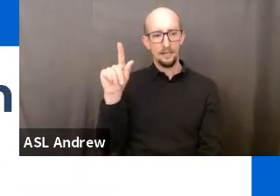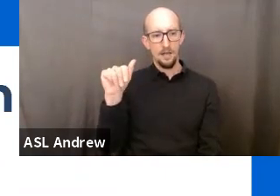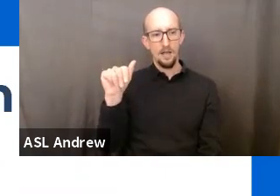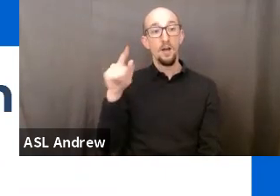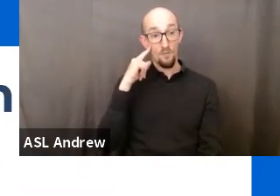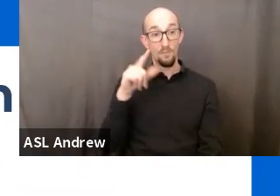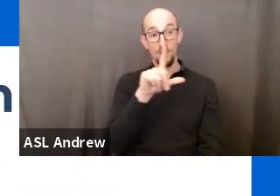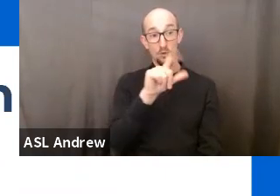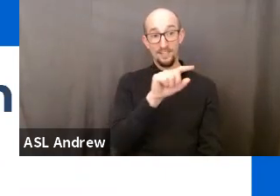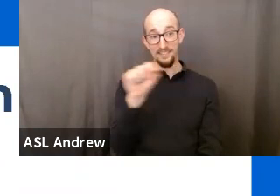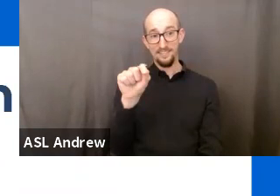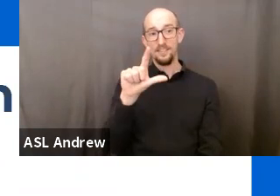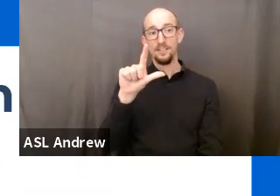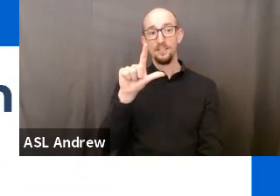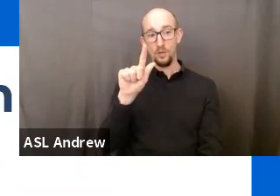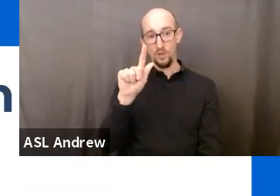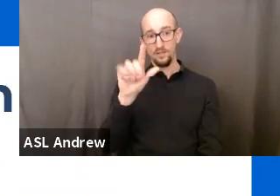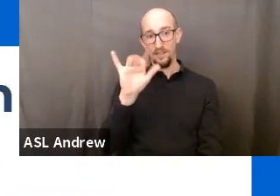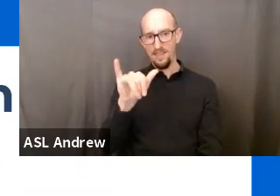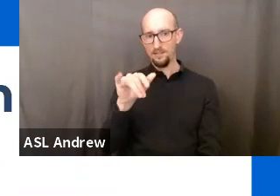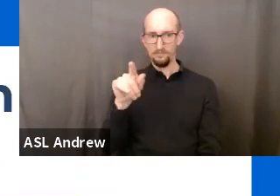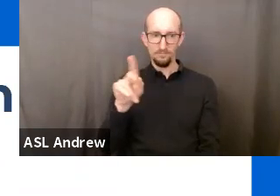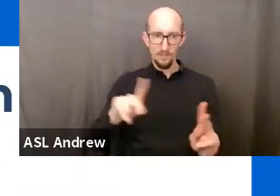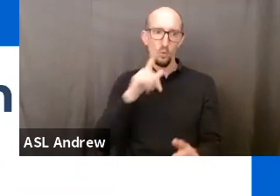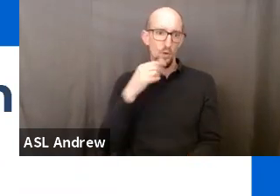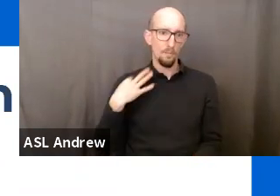I know this is a little small.